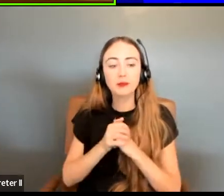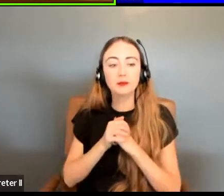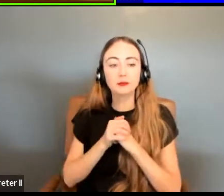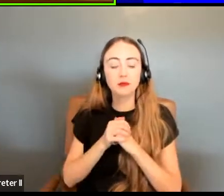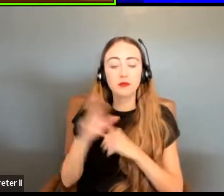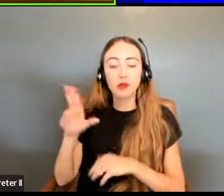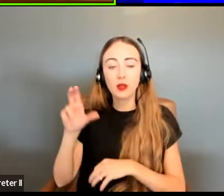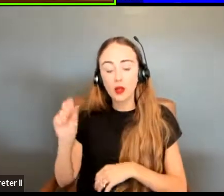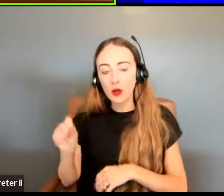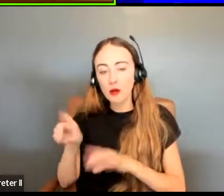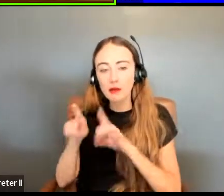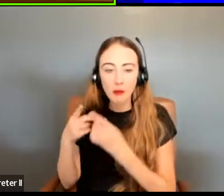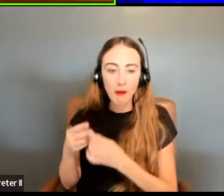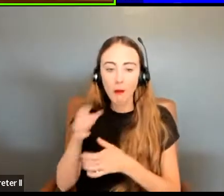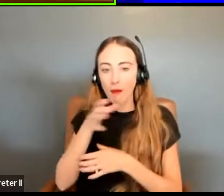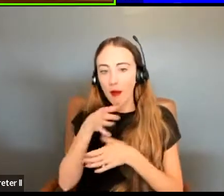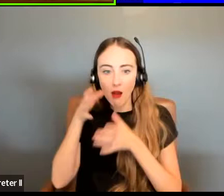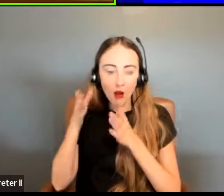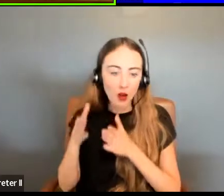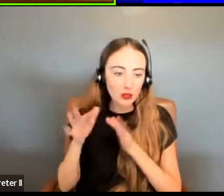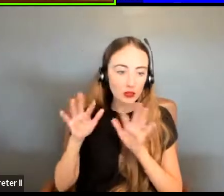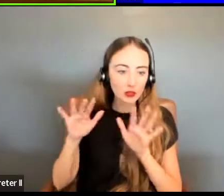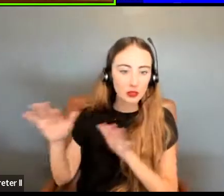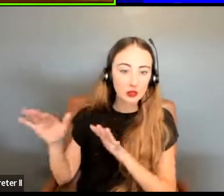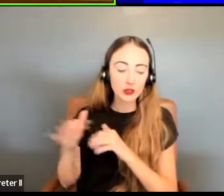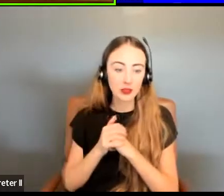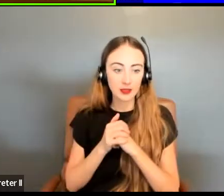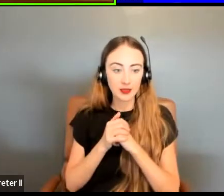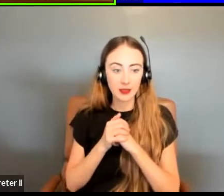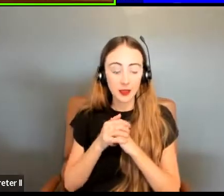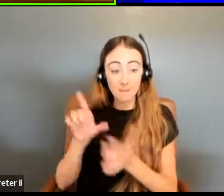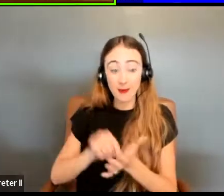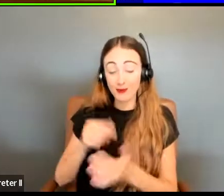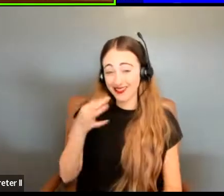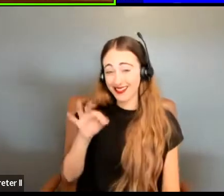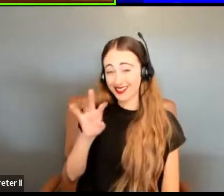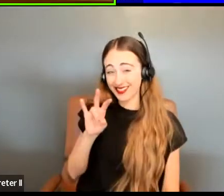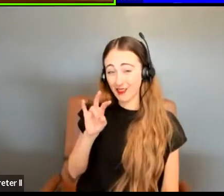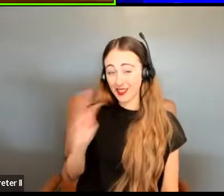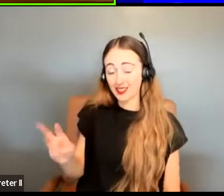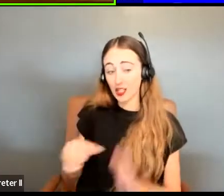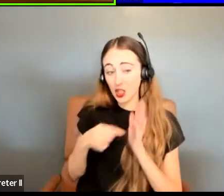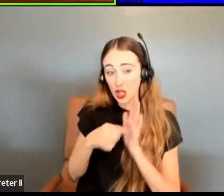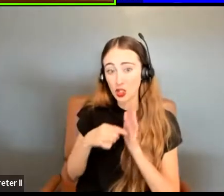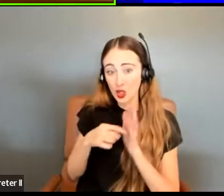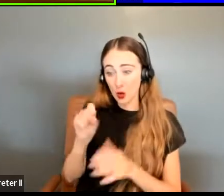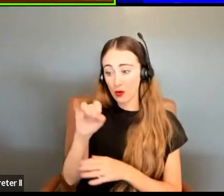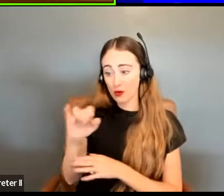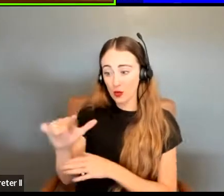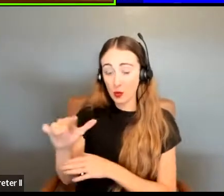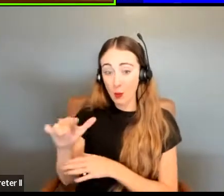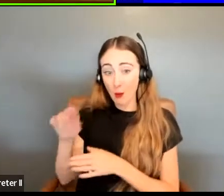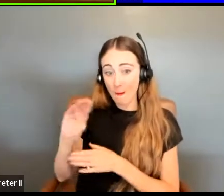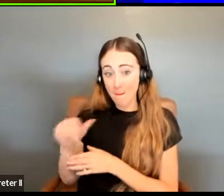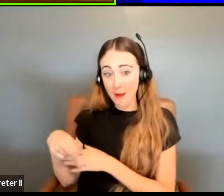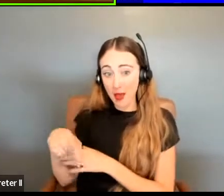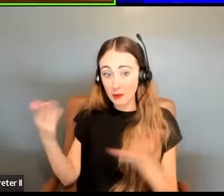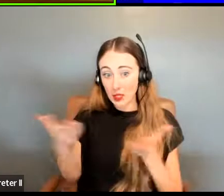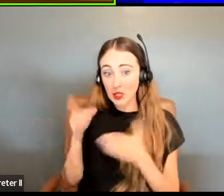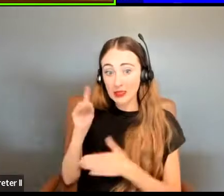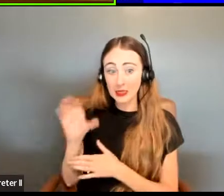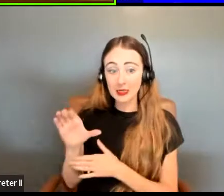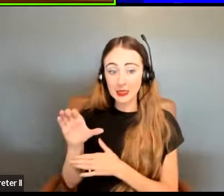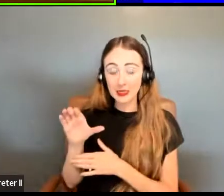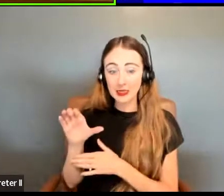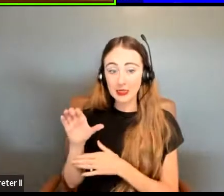States Department of Agriculture, in the Soil Survey of the District of Columbia, published in 1976, and as shown in the soil maps of the District of Columbia,